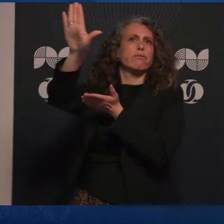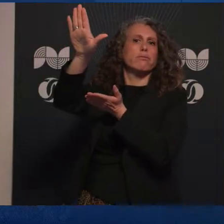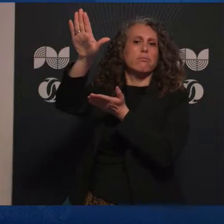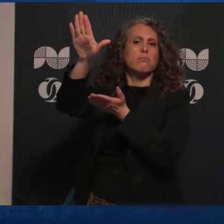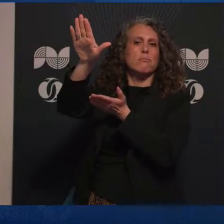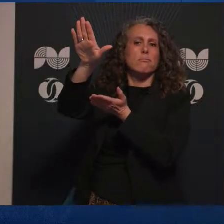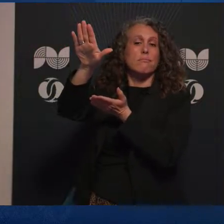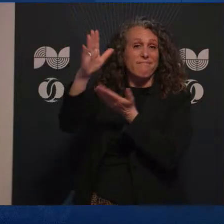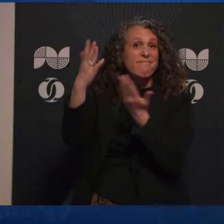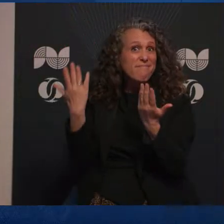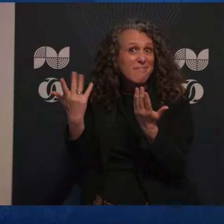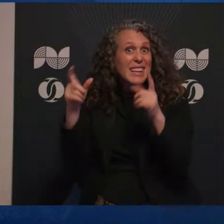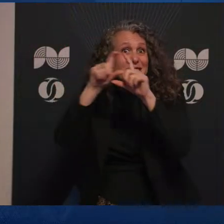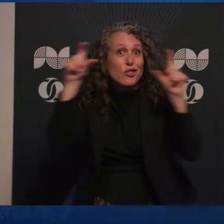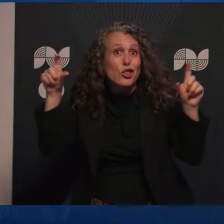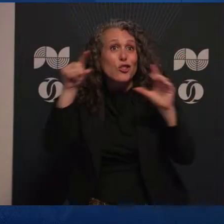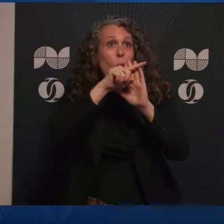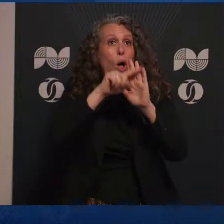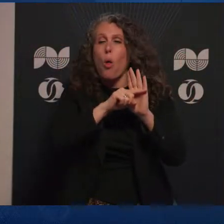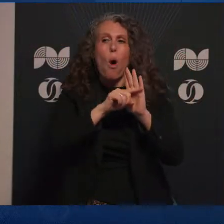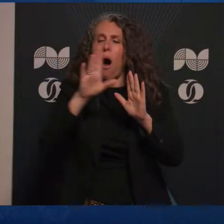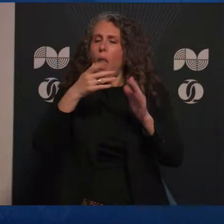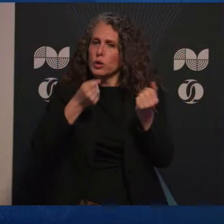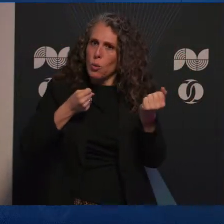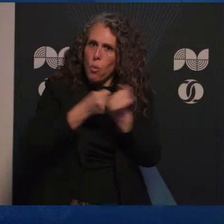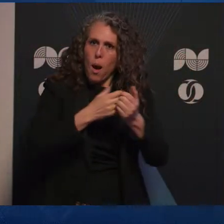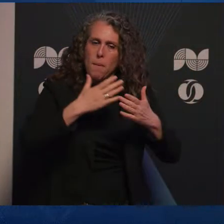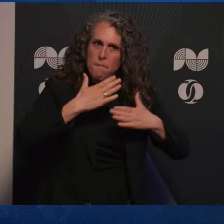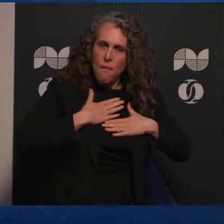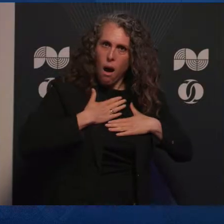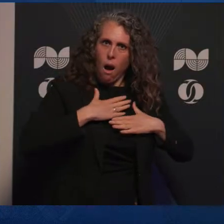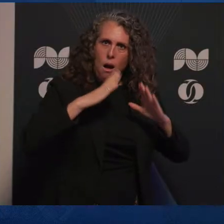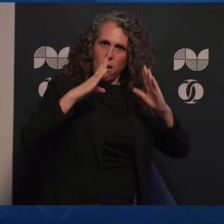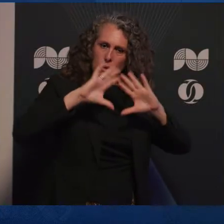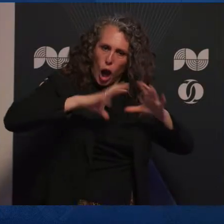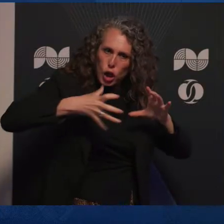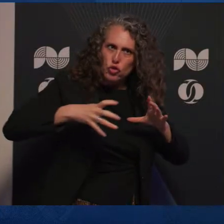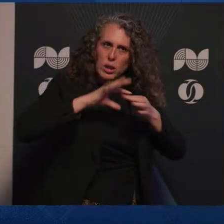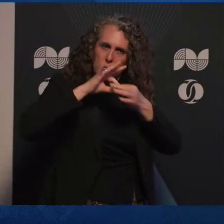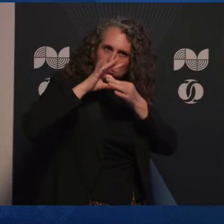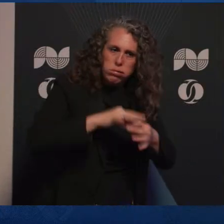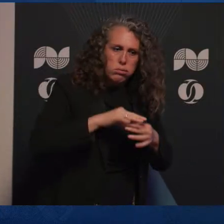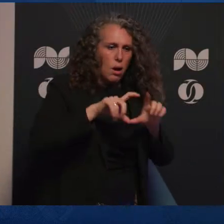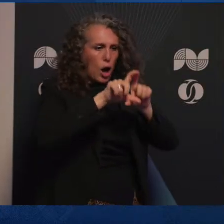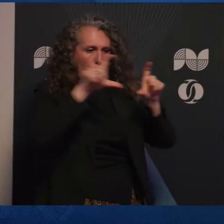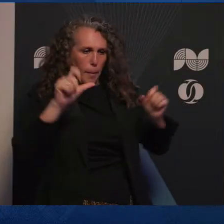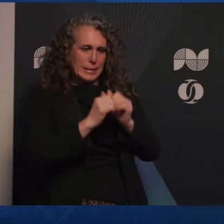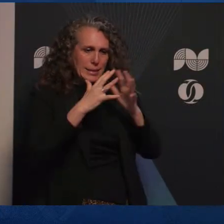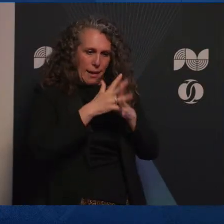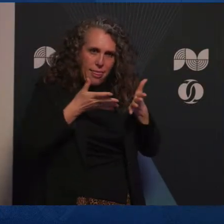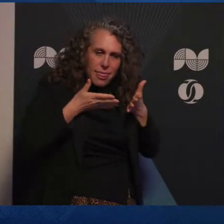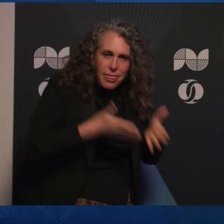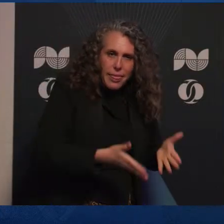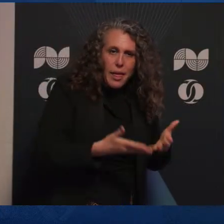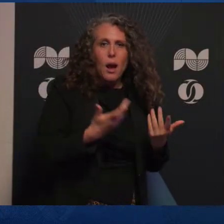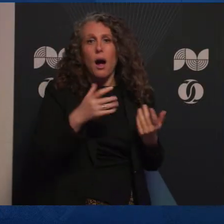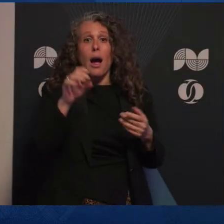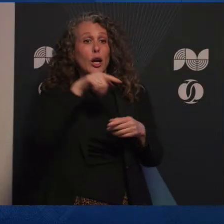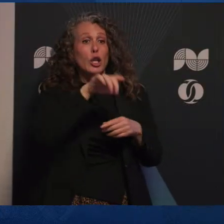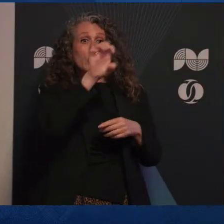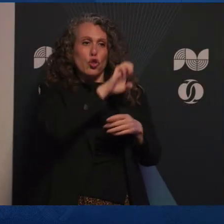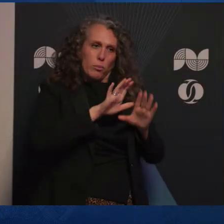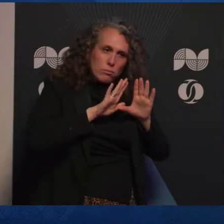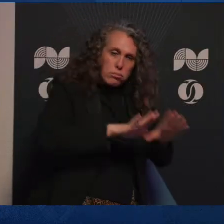is about often giving preference to your own companies. It's about procurement by European, by American.